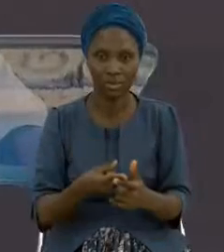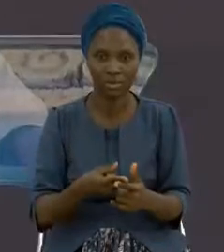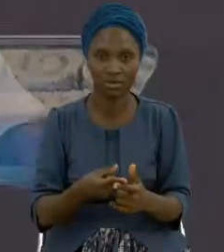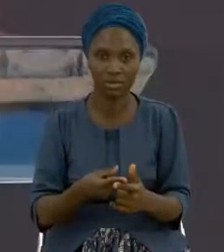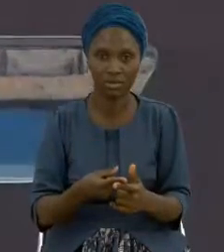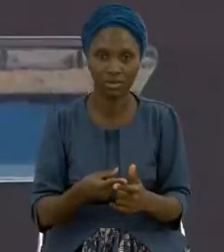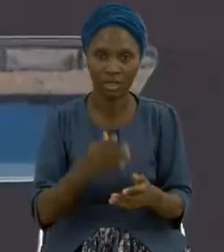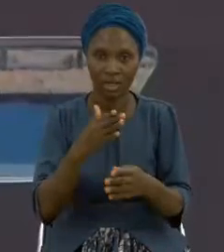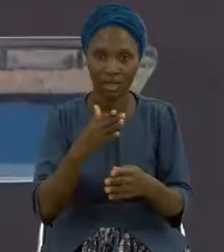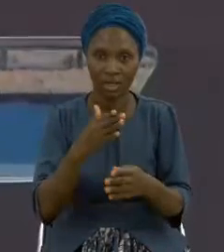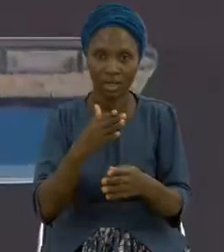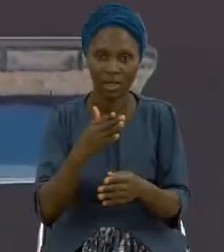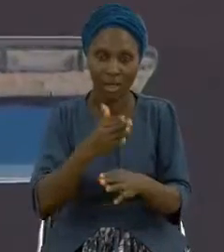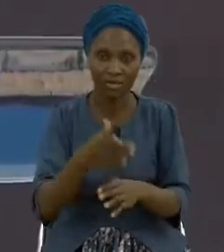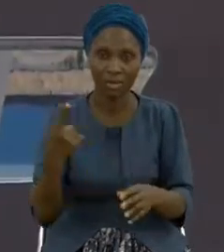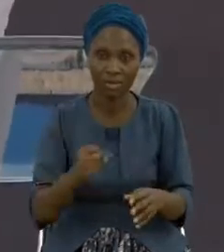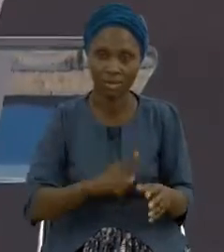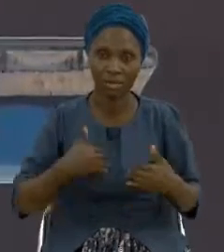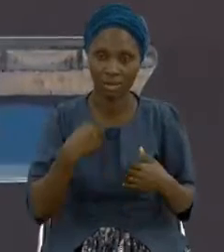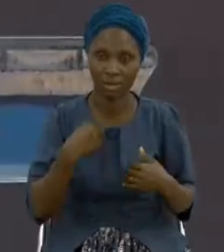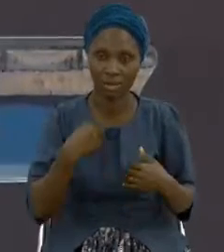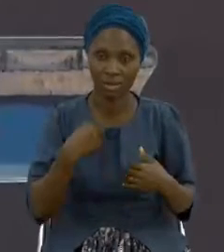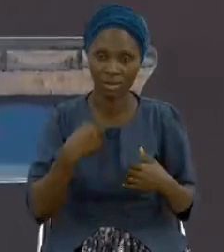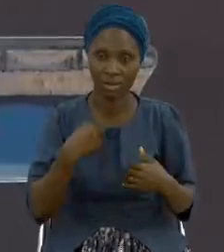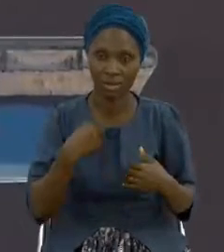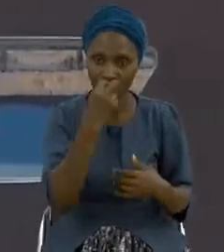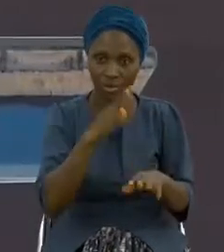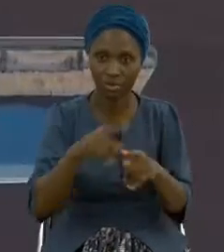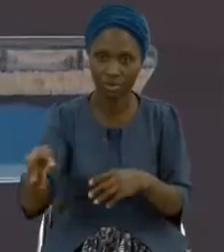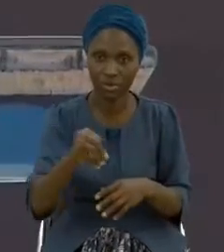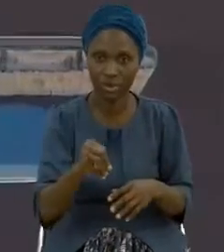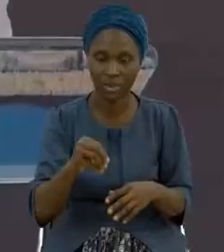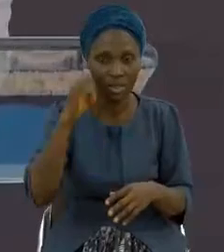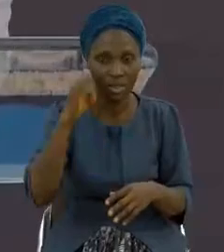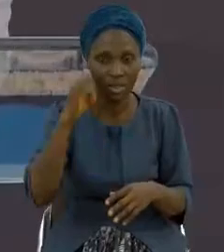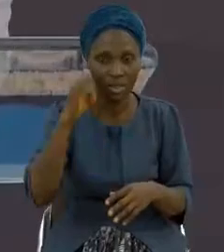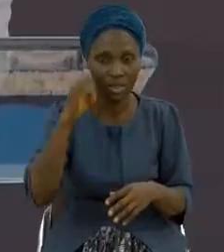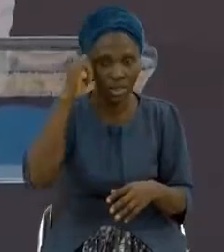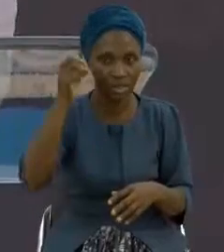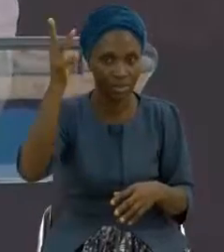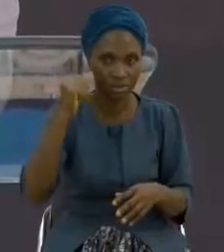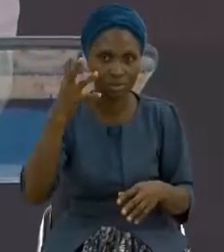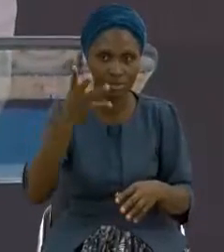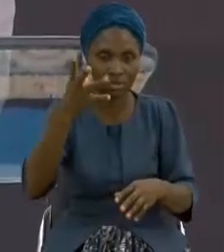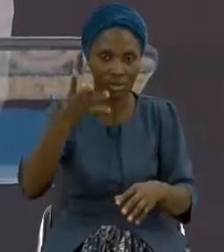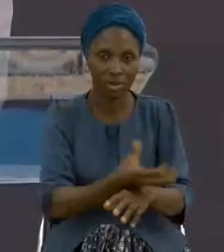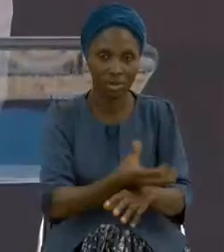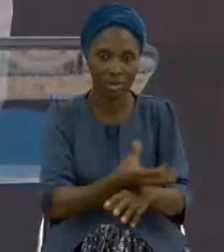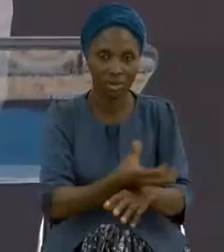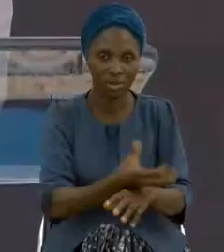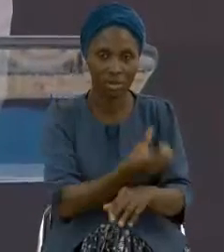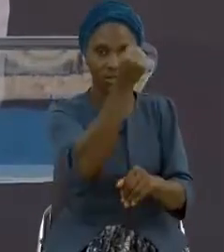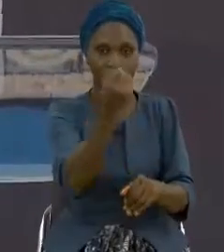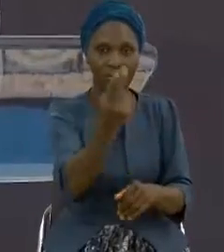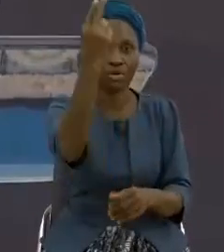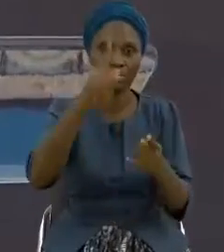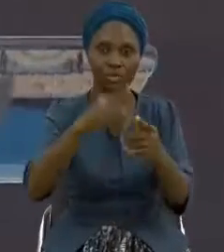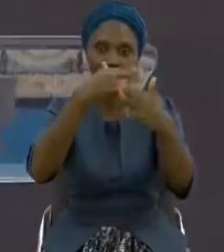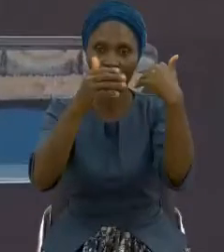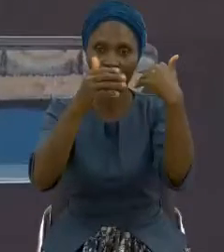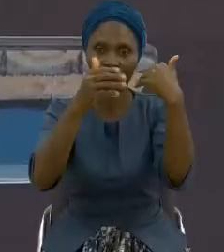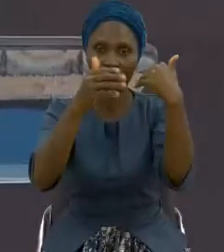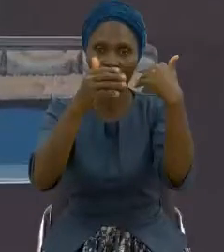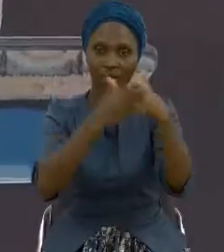them, he was received up into heaven, and he sat on the right